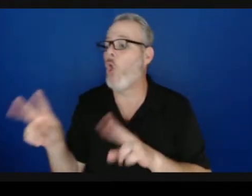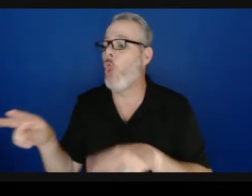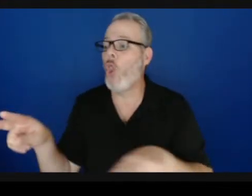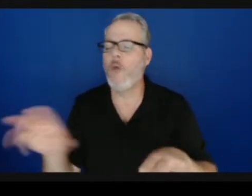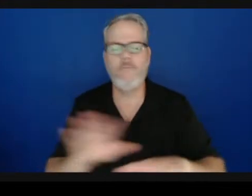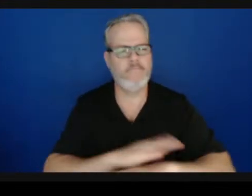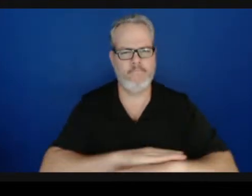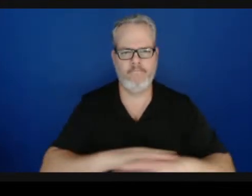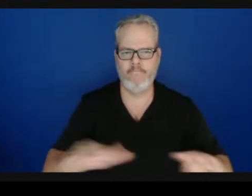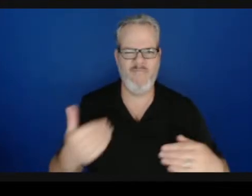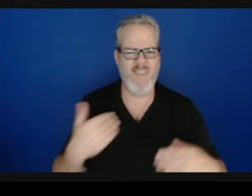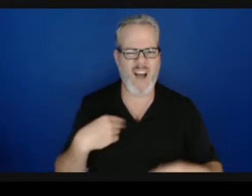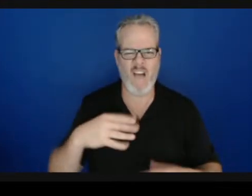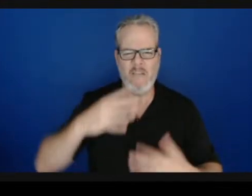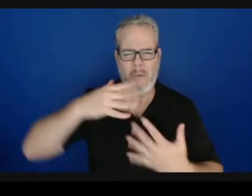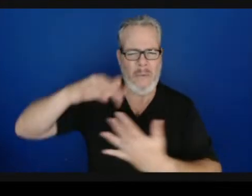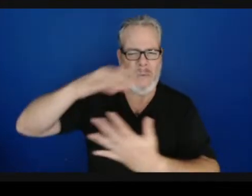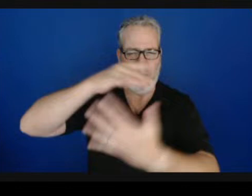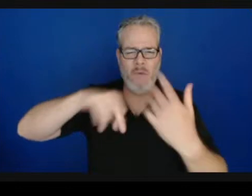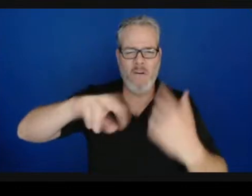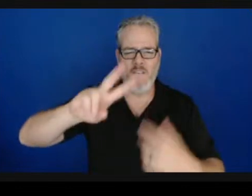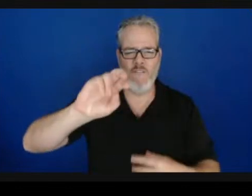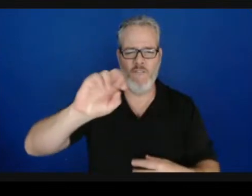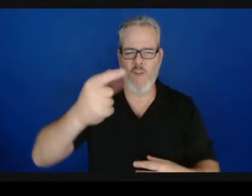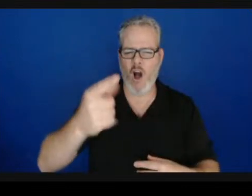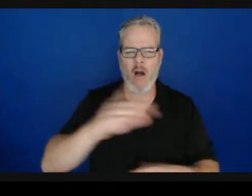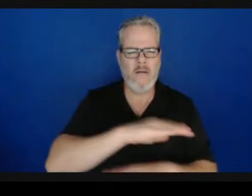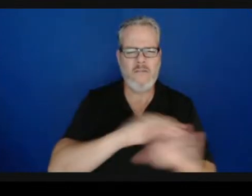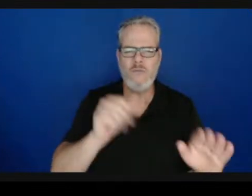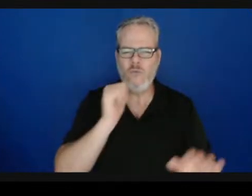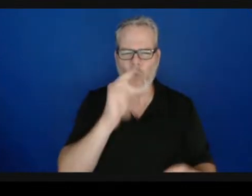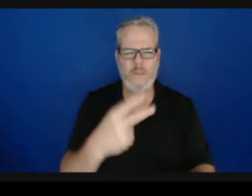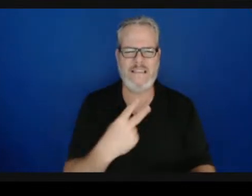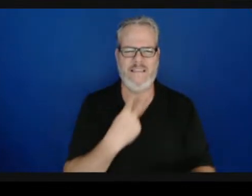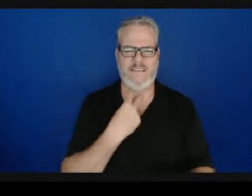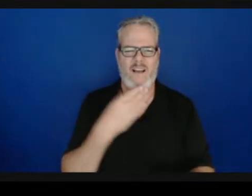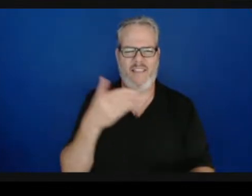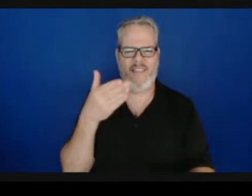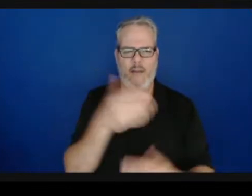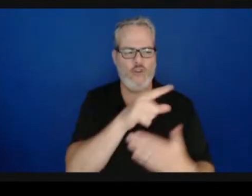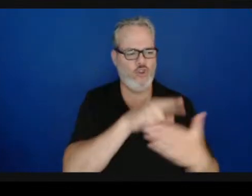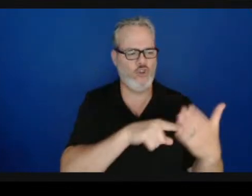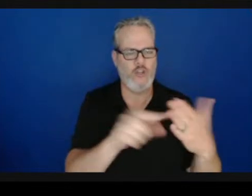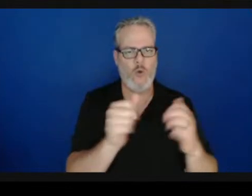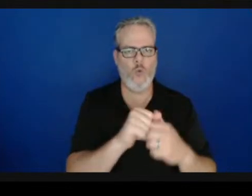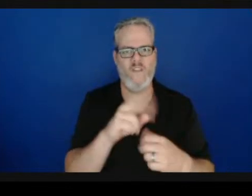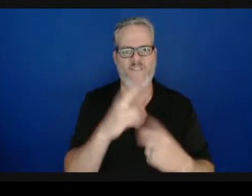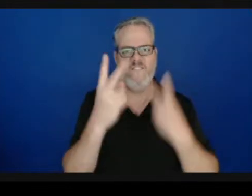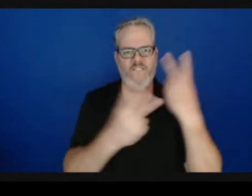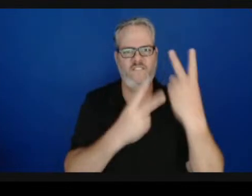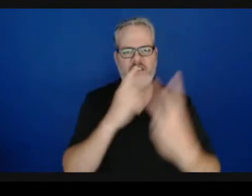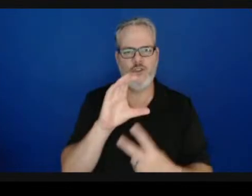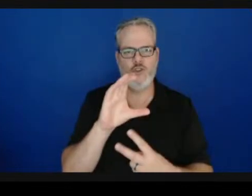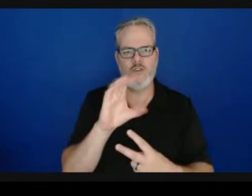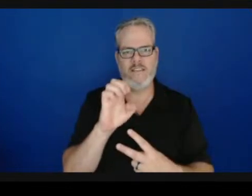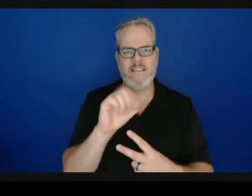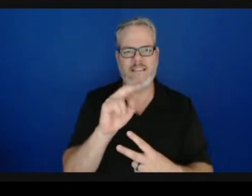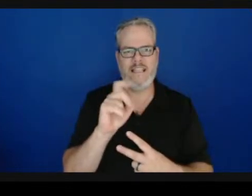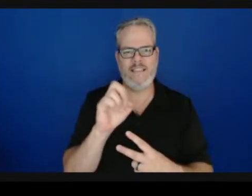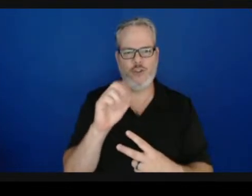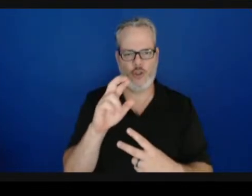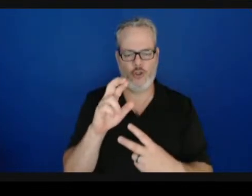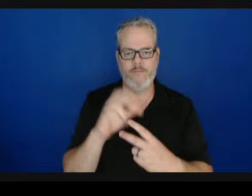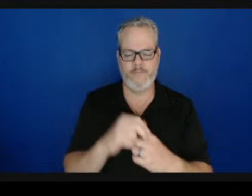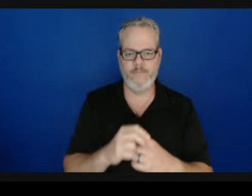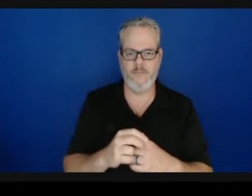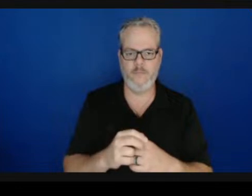everywhere. So don't get stuck out there. Just check in with the visitor center. It's my best recommendation. The park did put